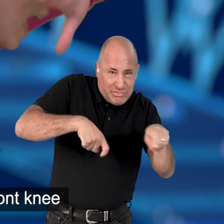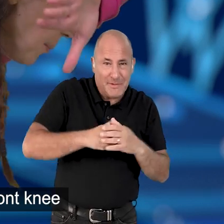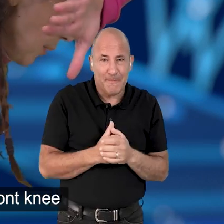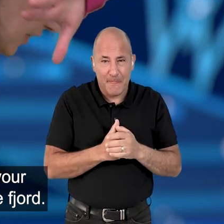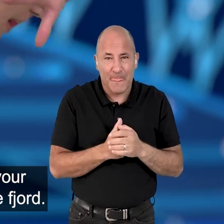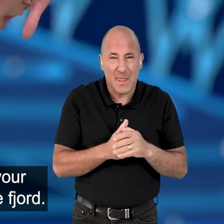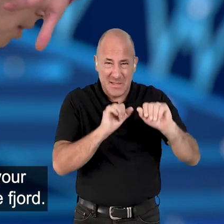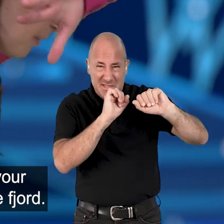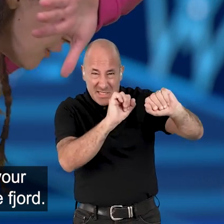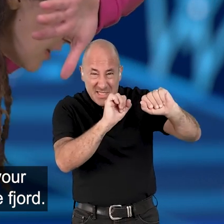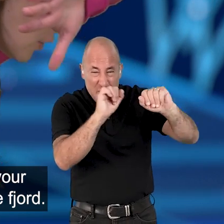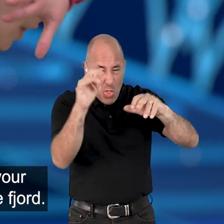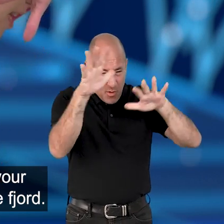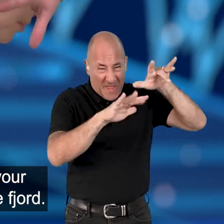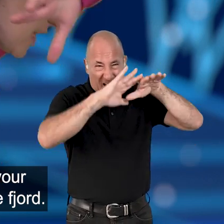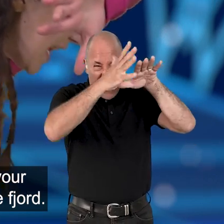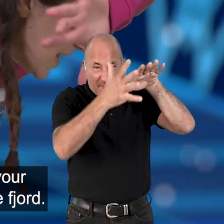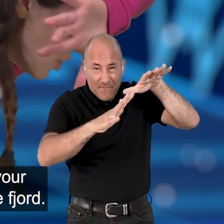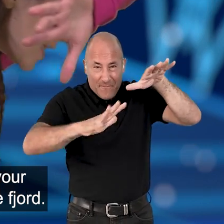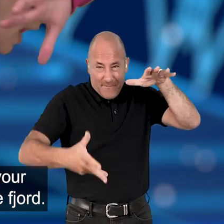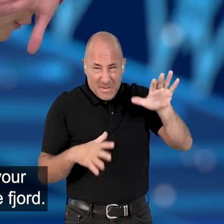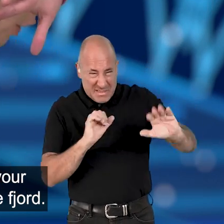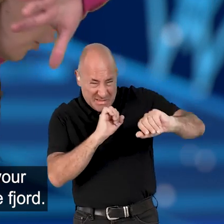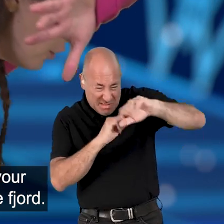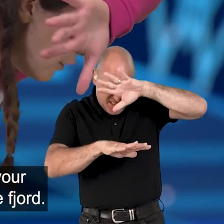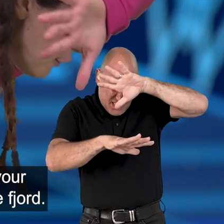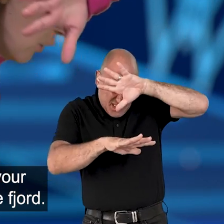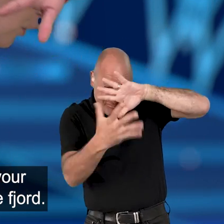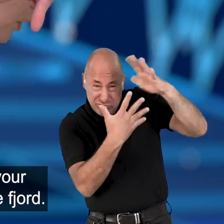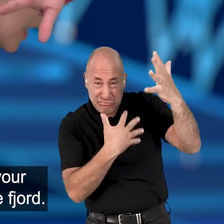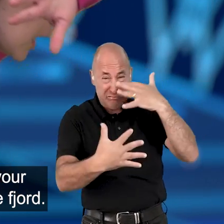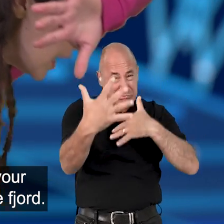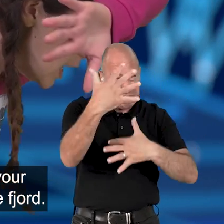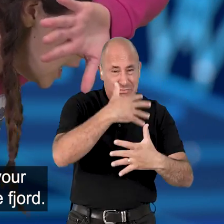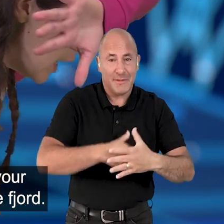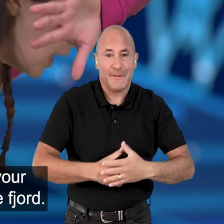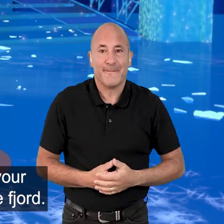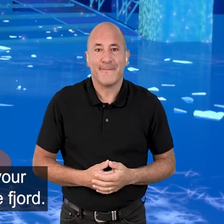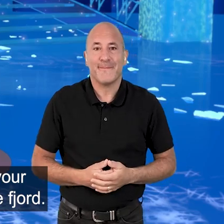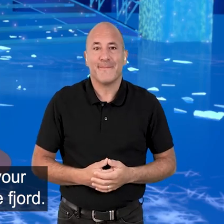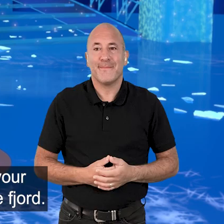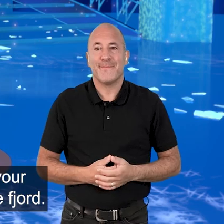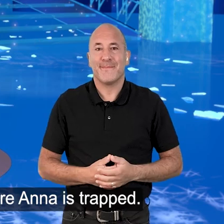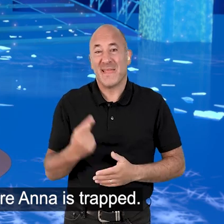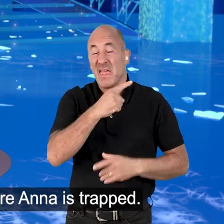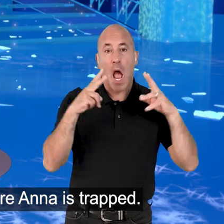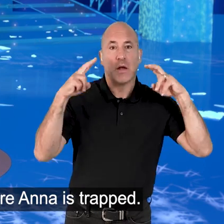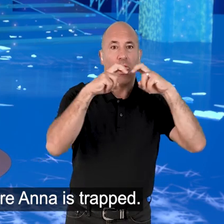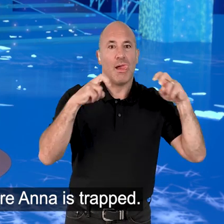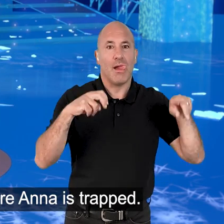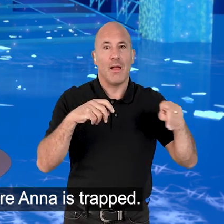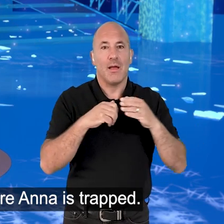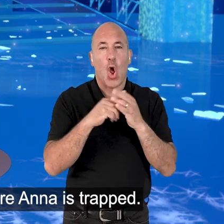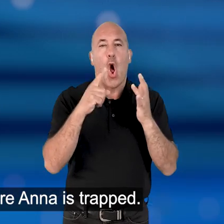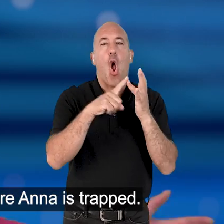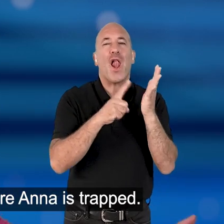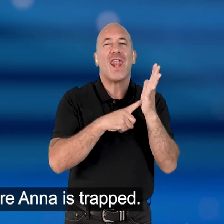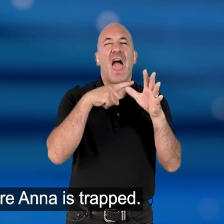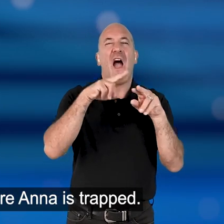knee and put that arm in front of your head to protect yourself on the fjord. Back in the castle,